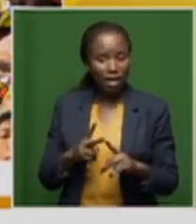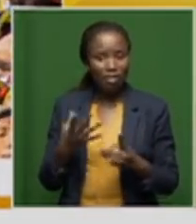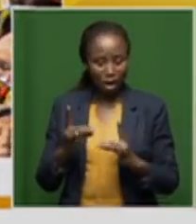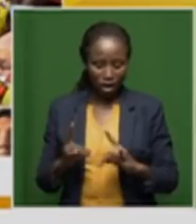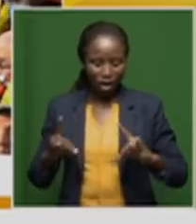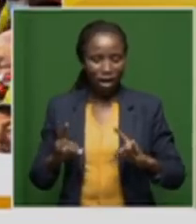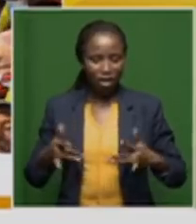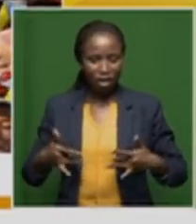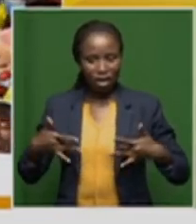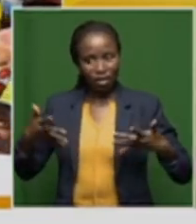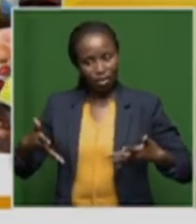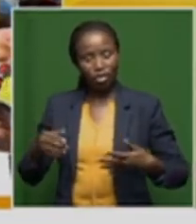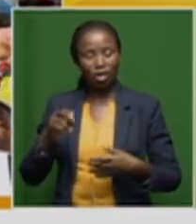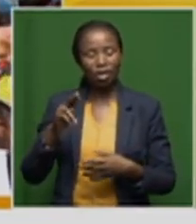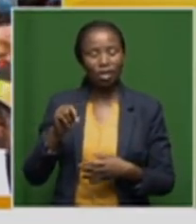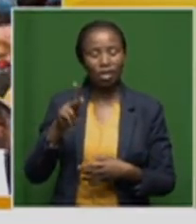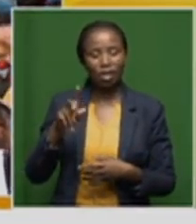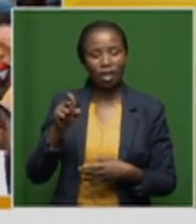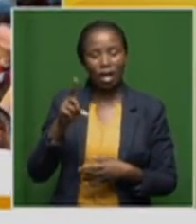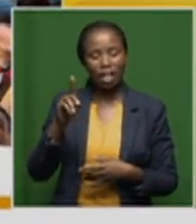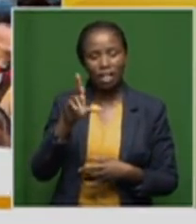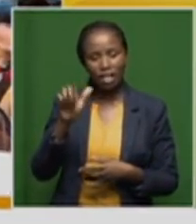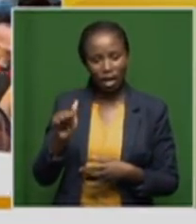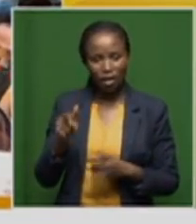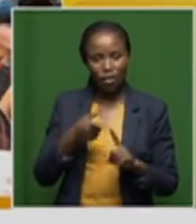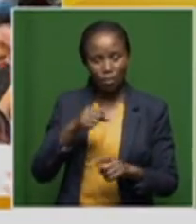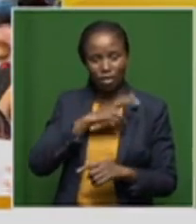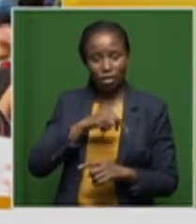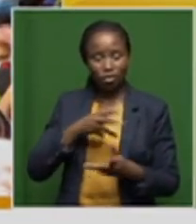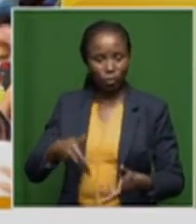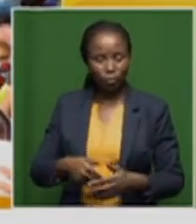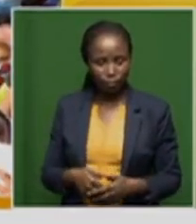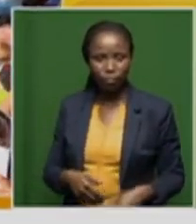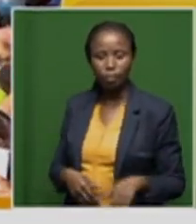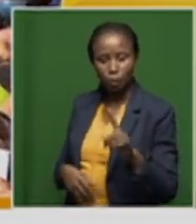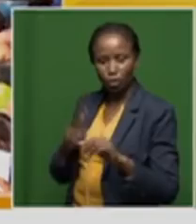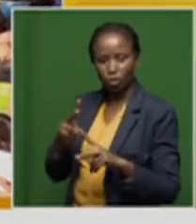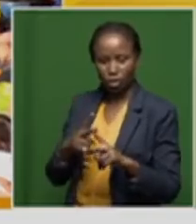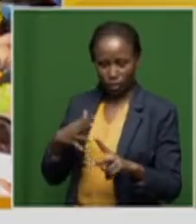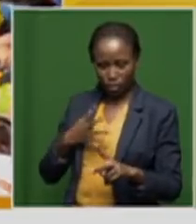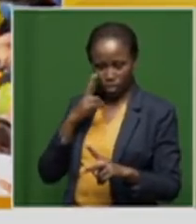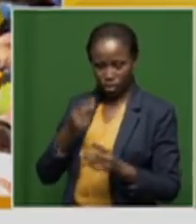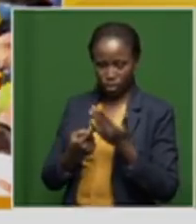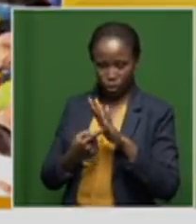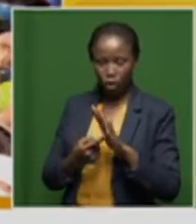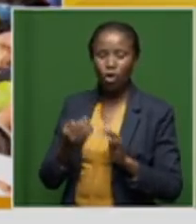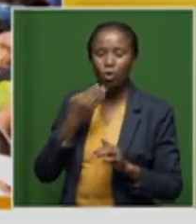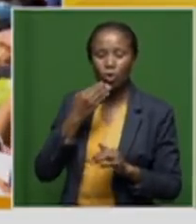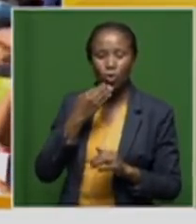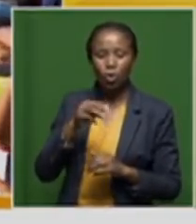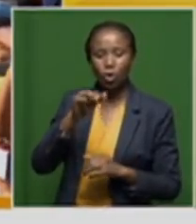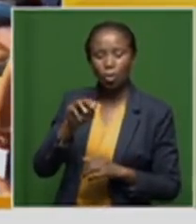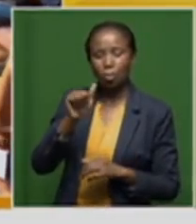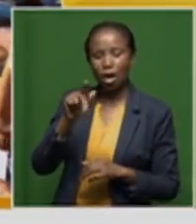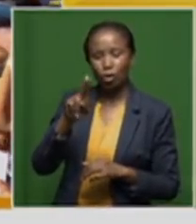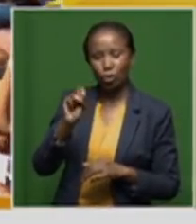in Nkandla. Well, since then. And I'm going to disrupt you there as to show you visuals of Malusi Gigaba,